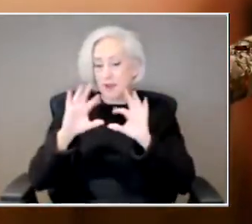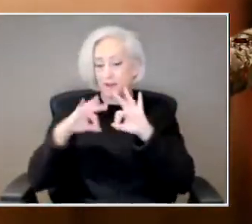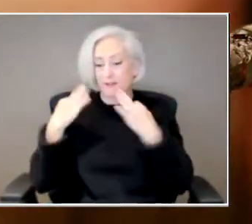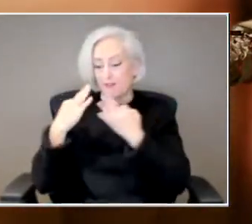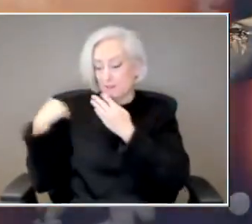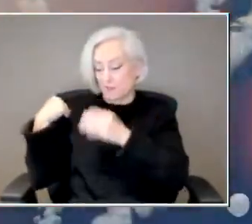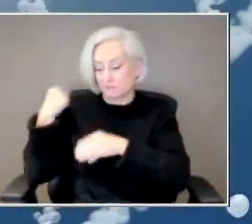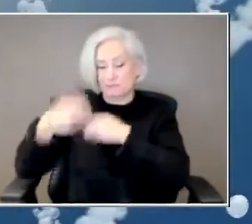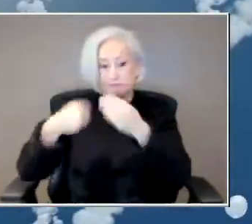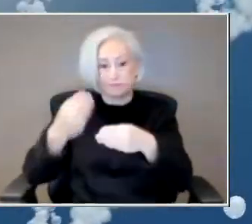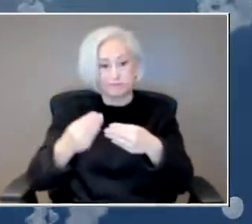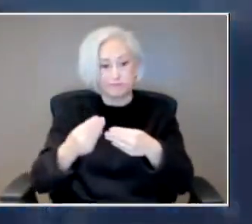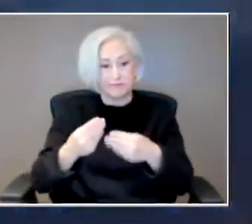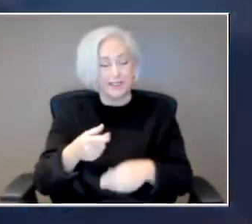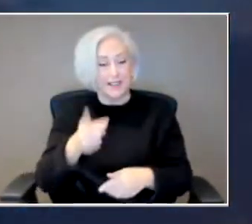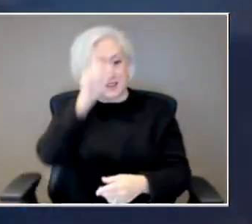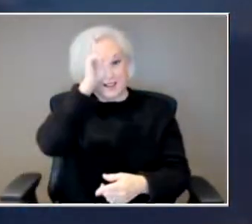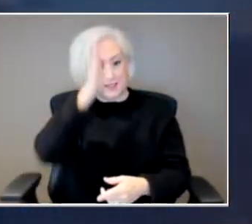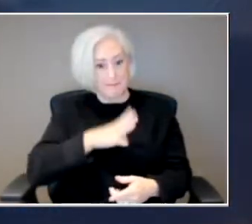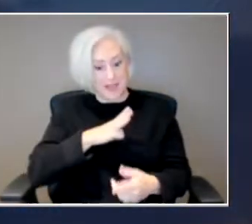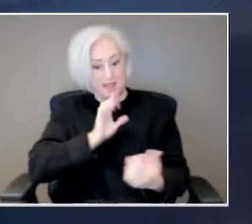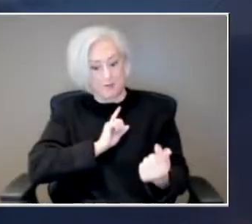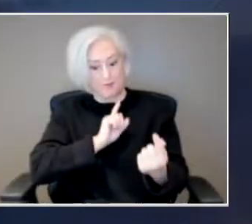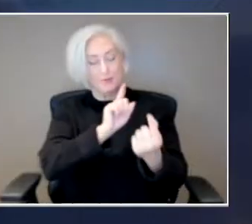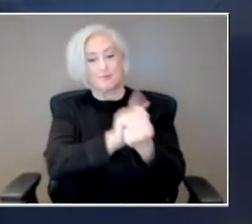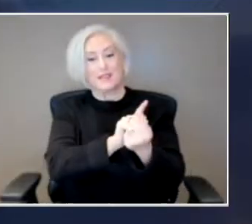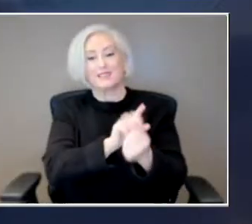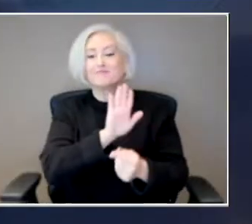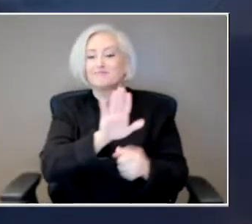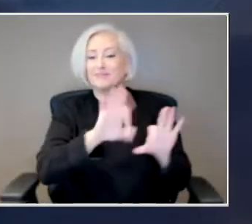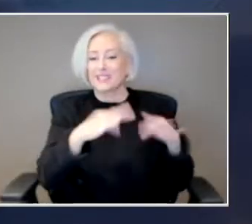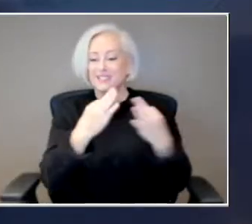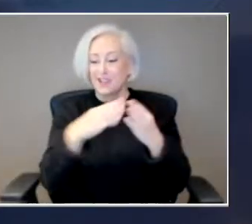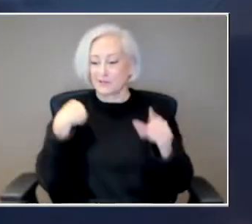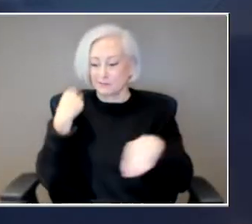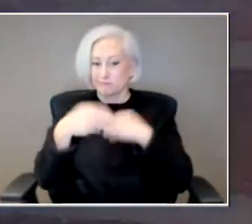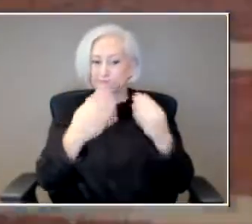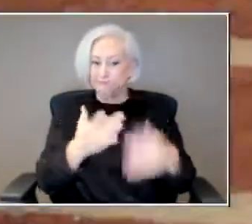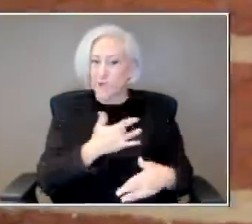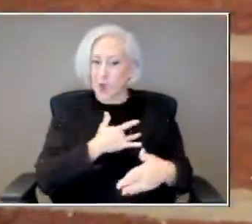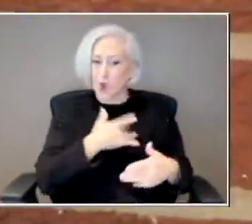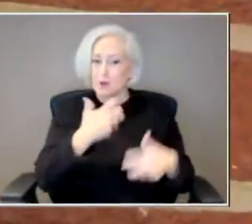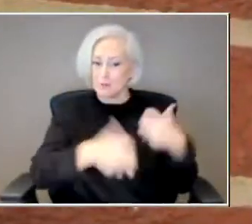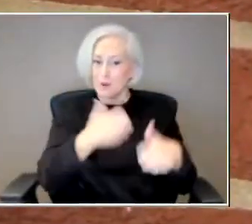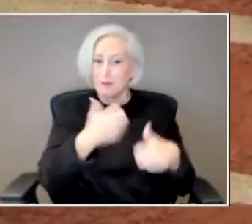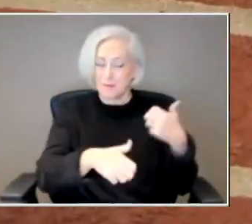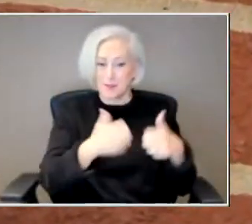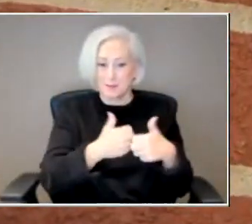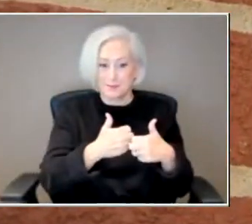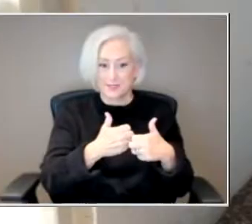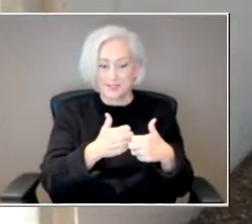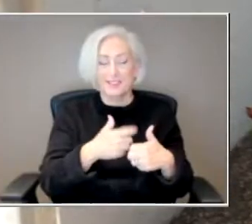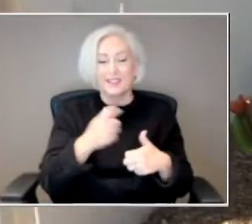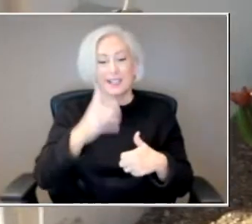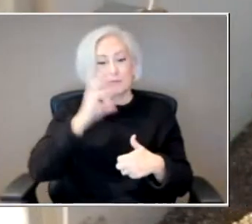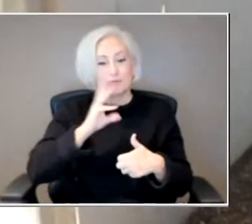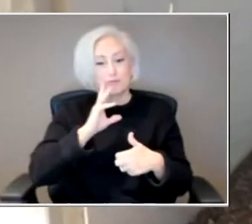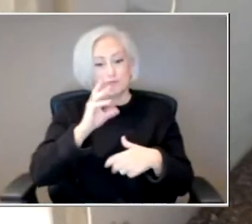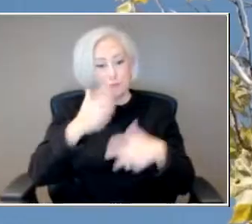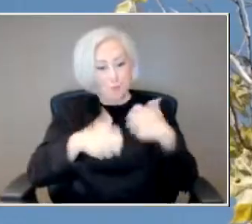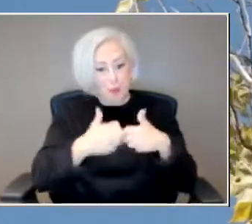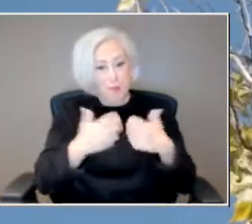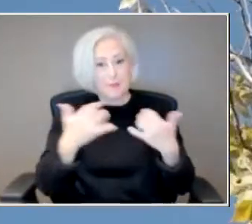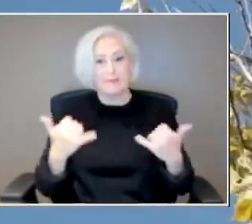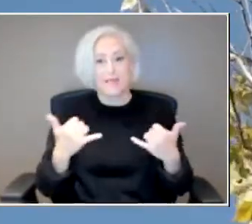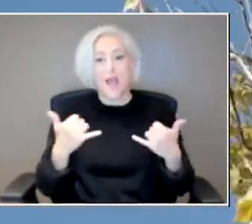problems, and now after getting hit with his own health crisis, he's fighting back. I just put those up last weekend. I got plans.